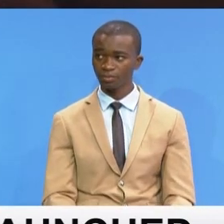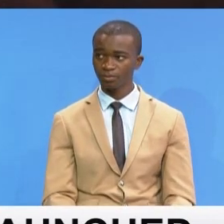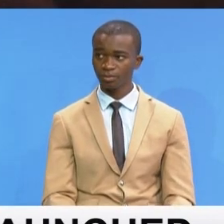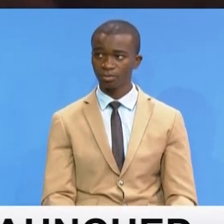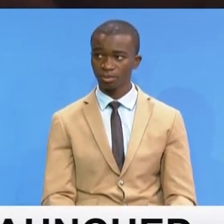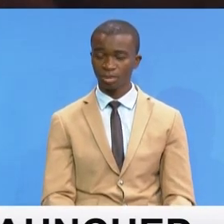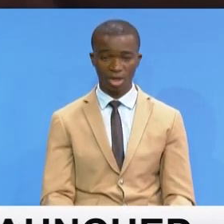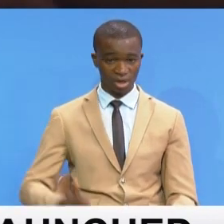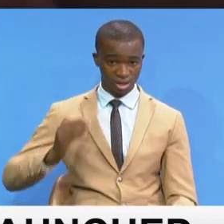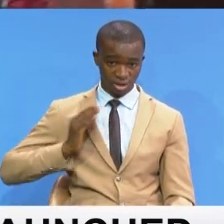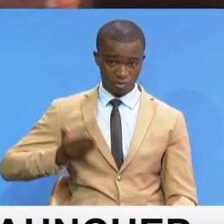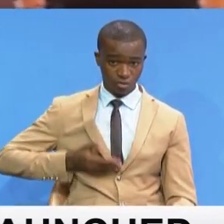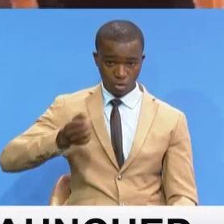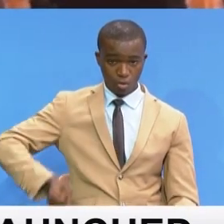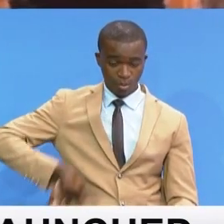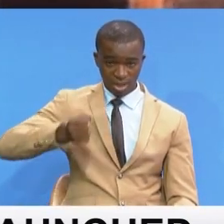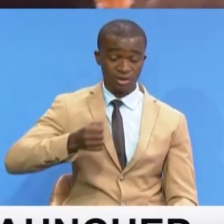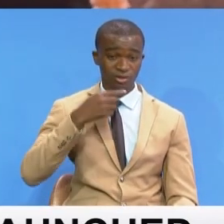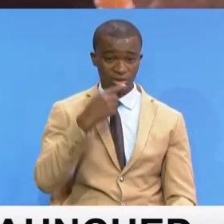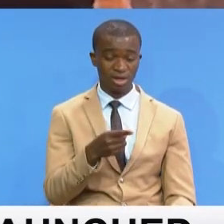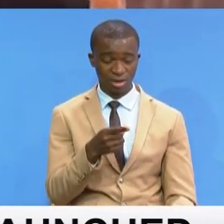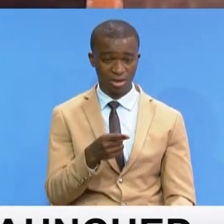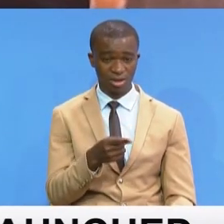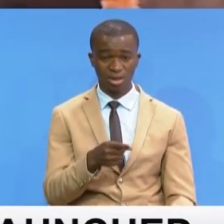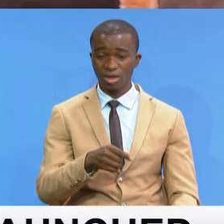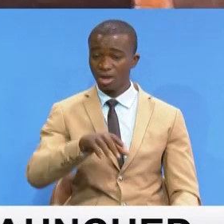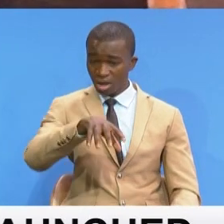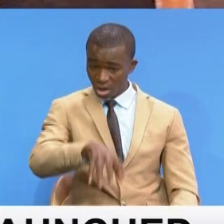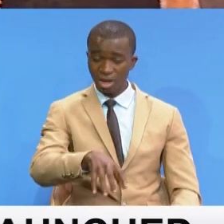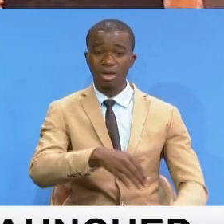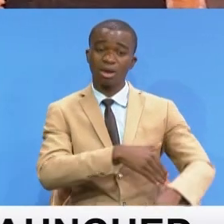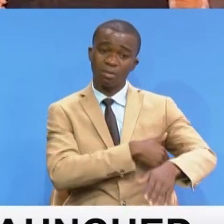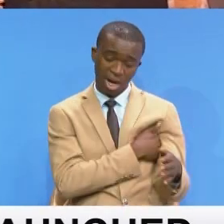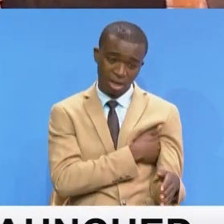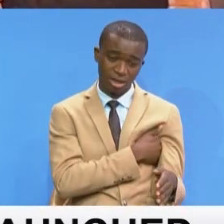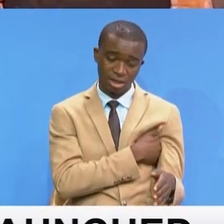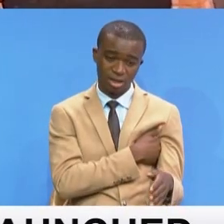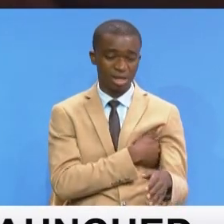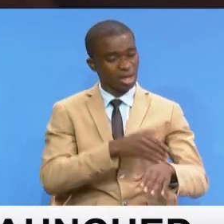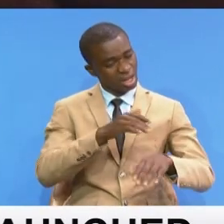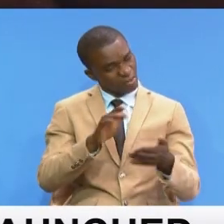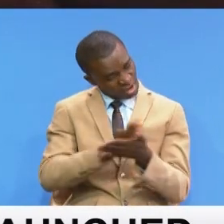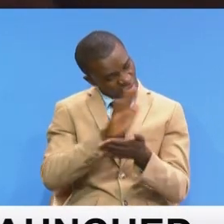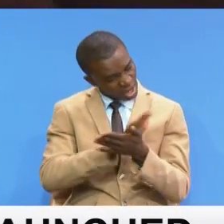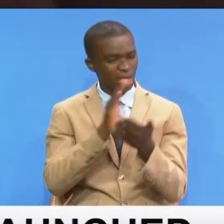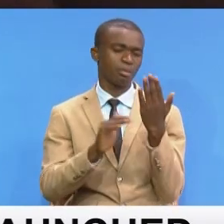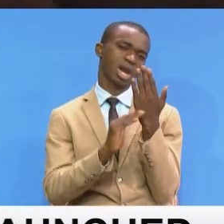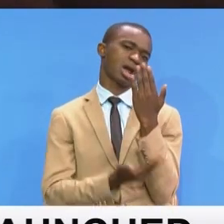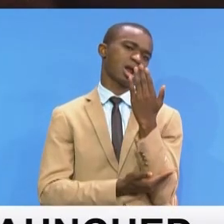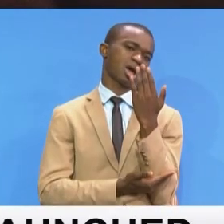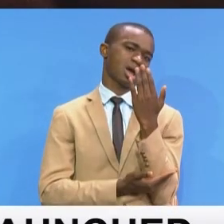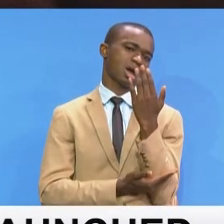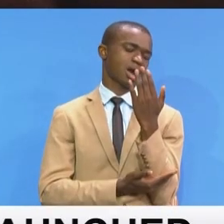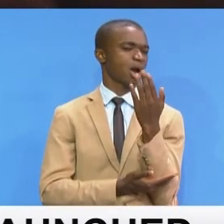children, these issues of early marriages, early pregnancies, especially early pregnancies, they are coming